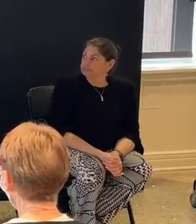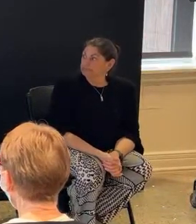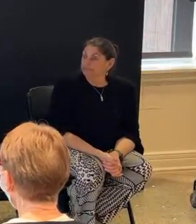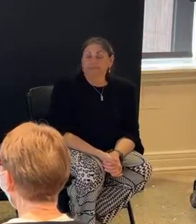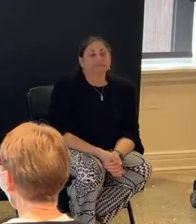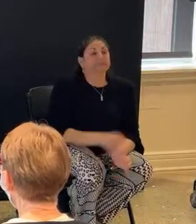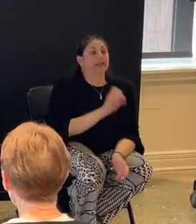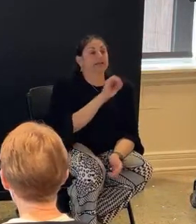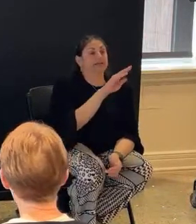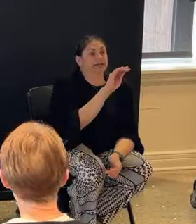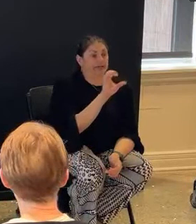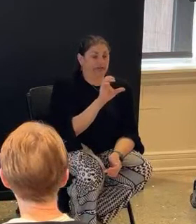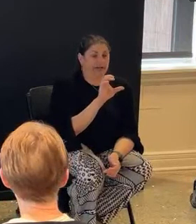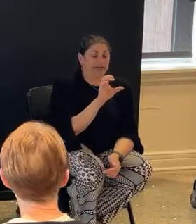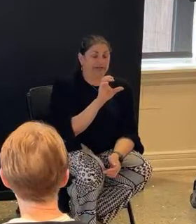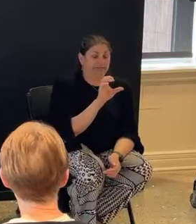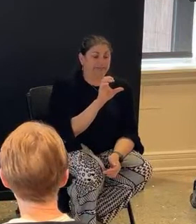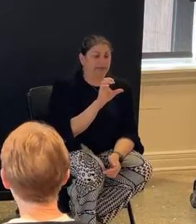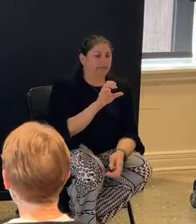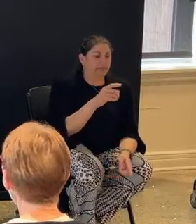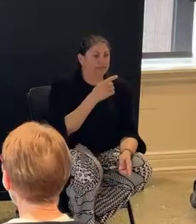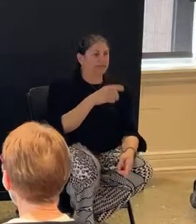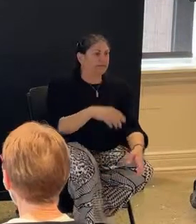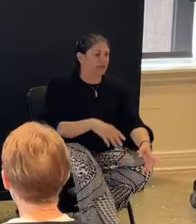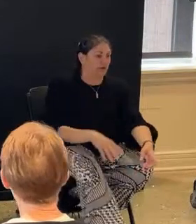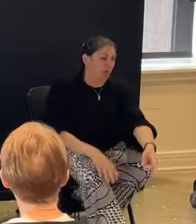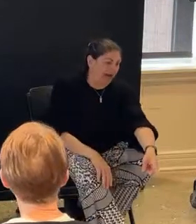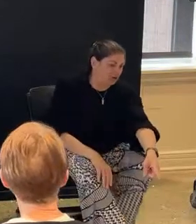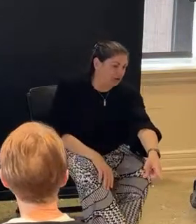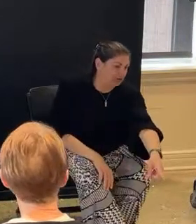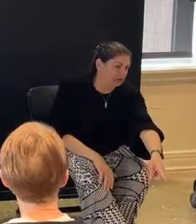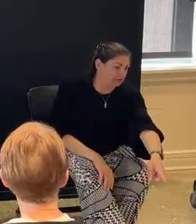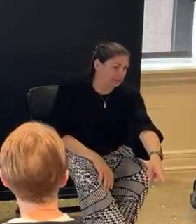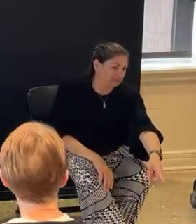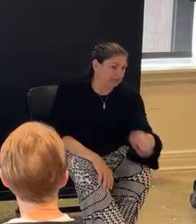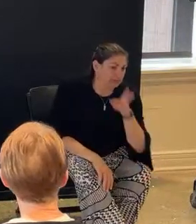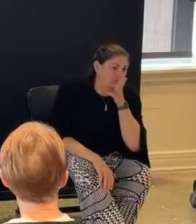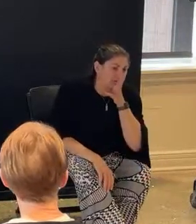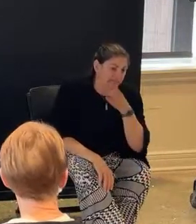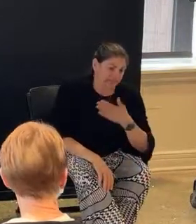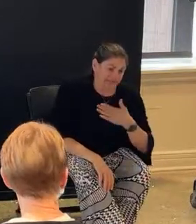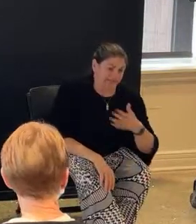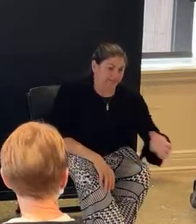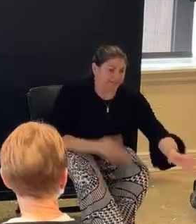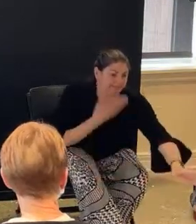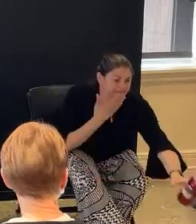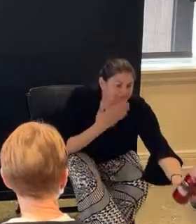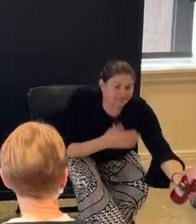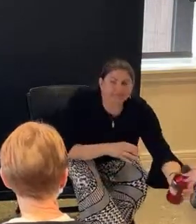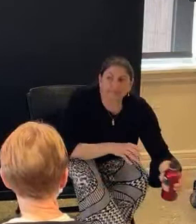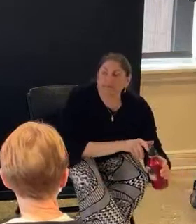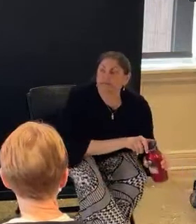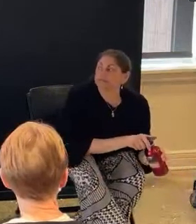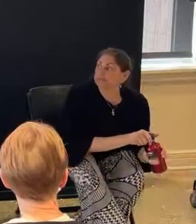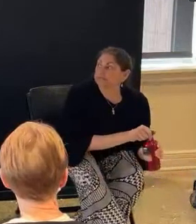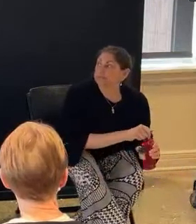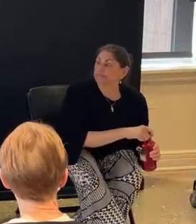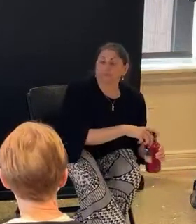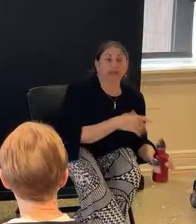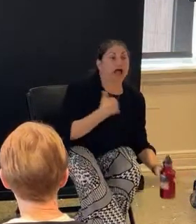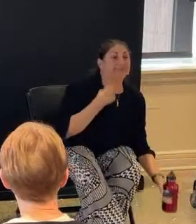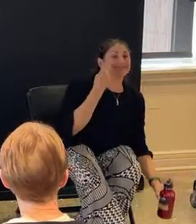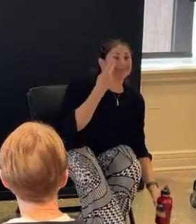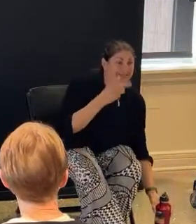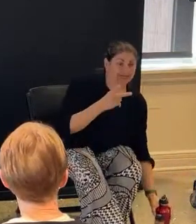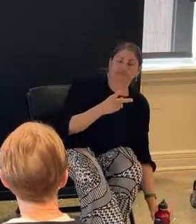Oh, okay. So science and humanities, yes, I'm a huge fan of that. I think, I